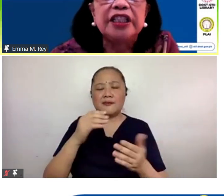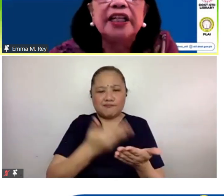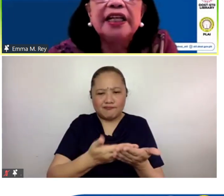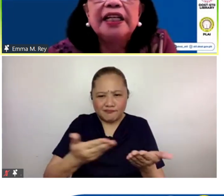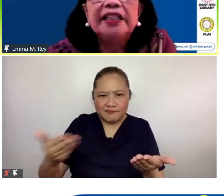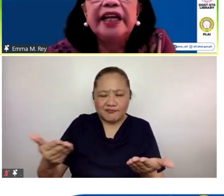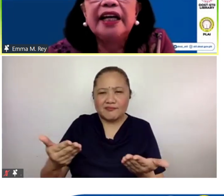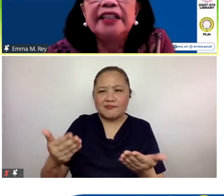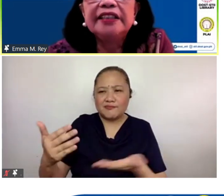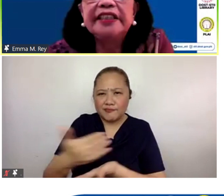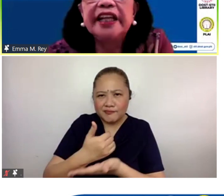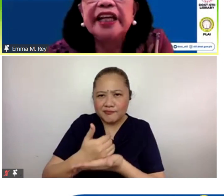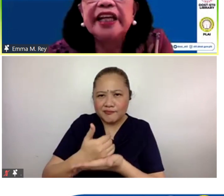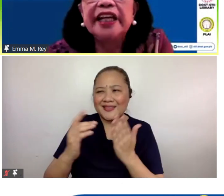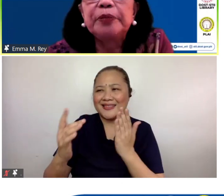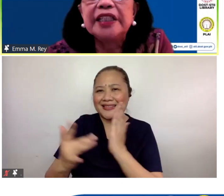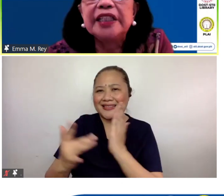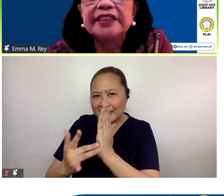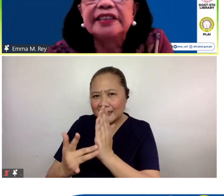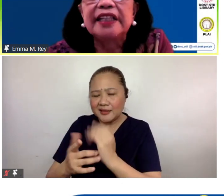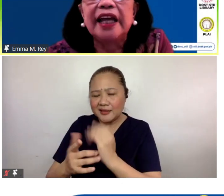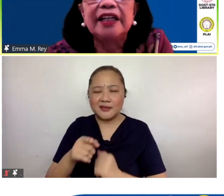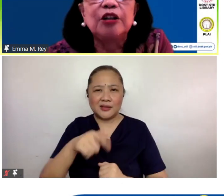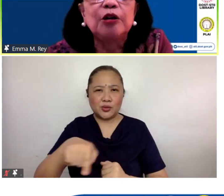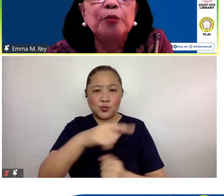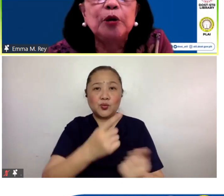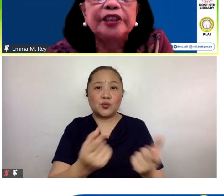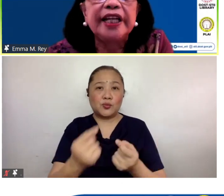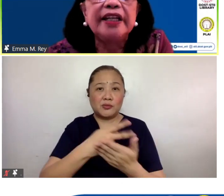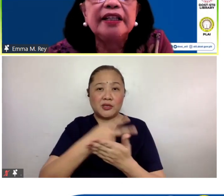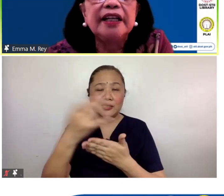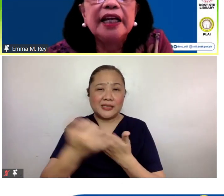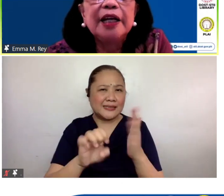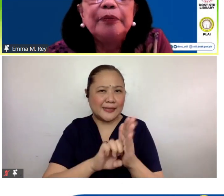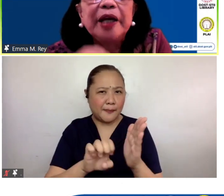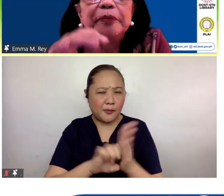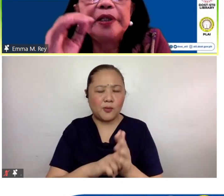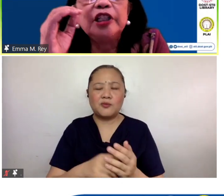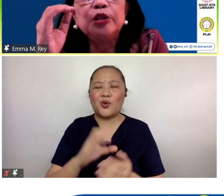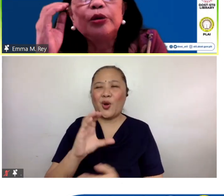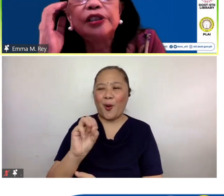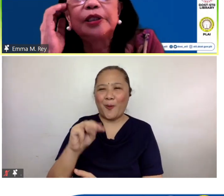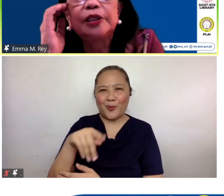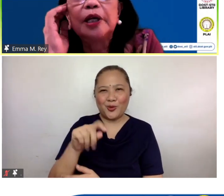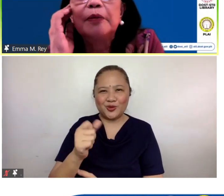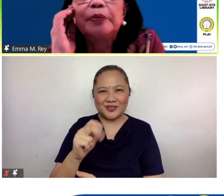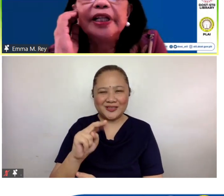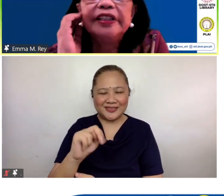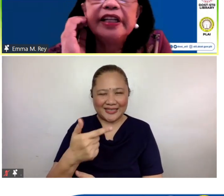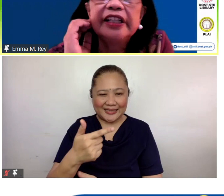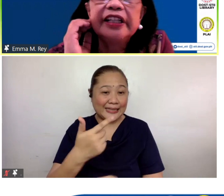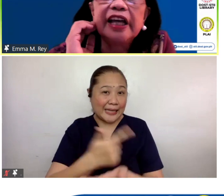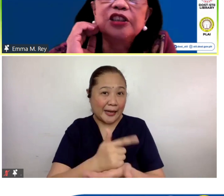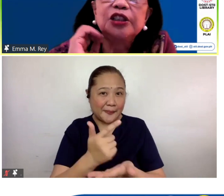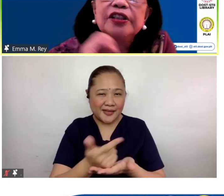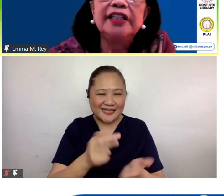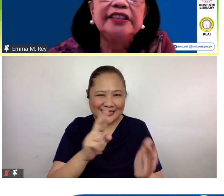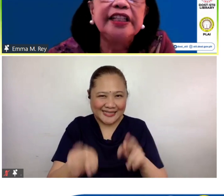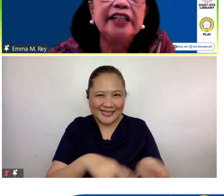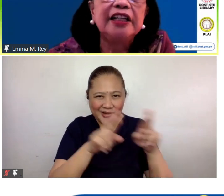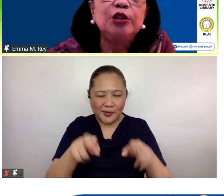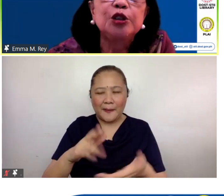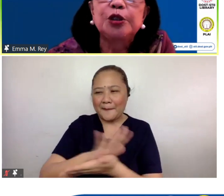technology. They undertake projects like composting, paper reuse, printing reduction,